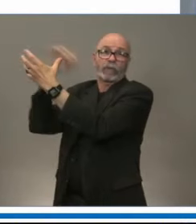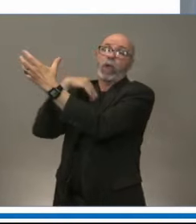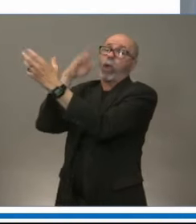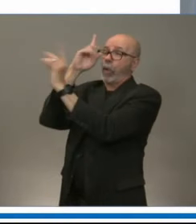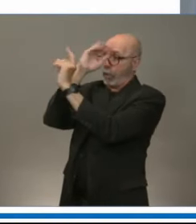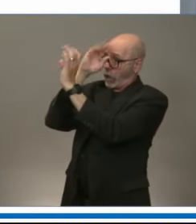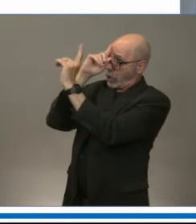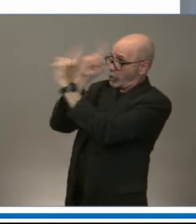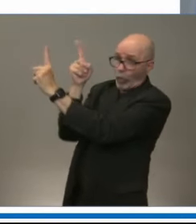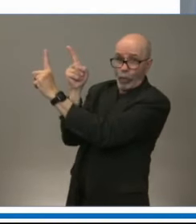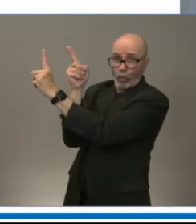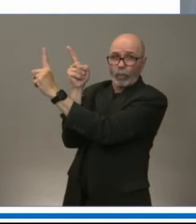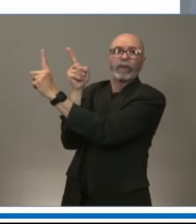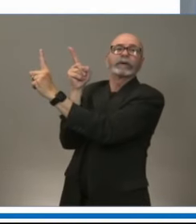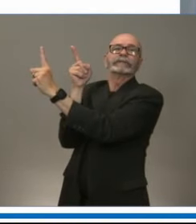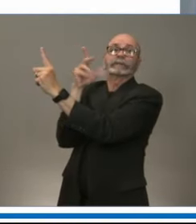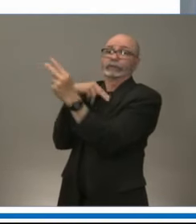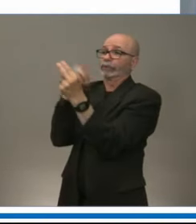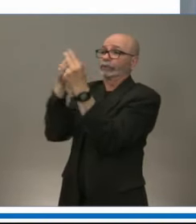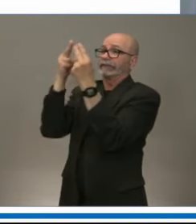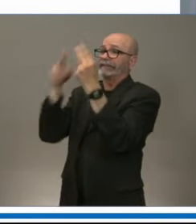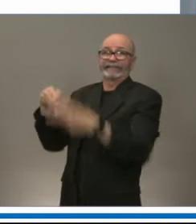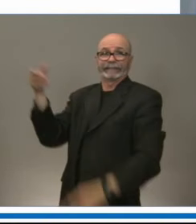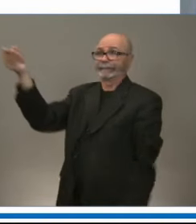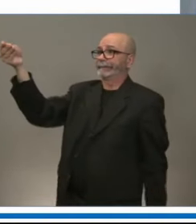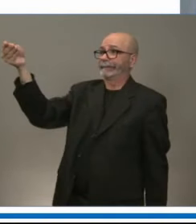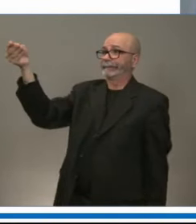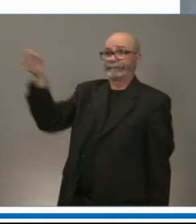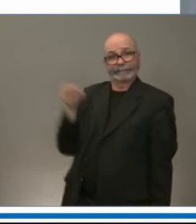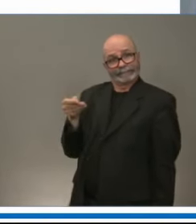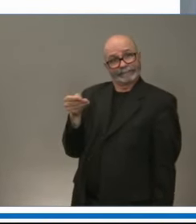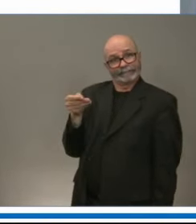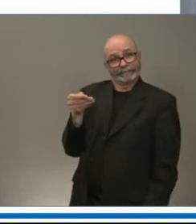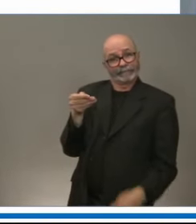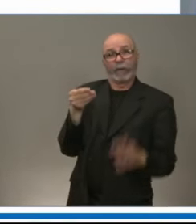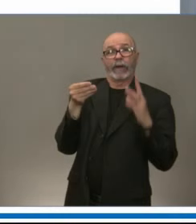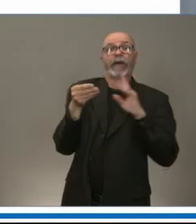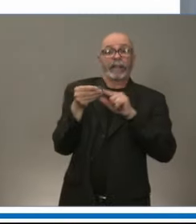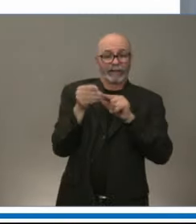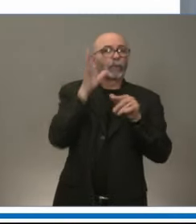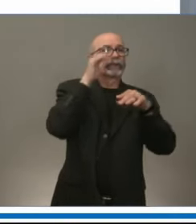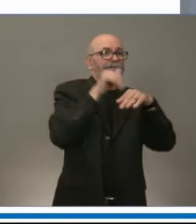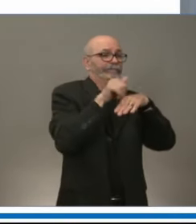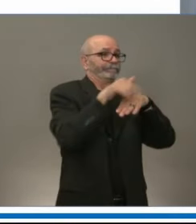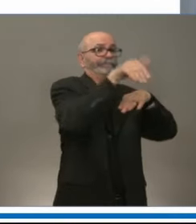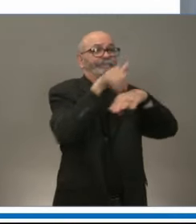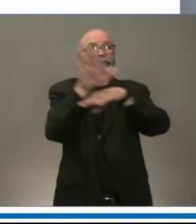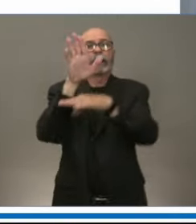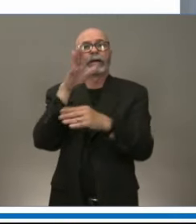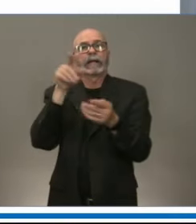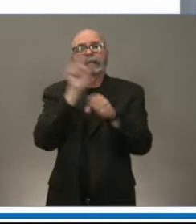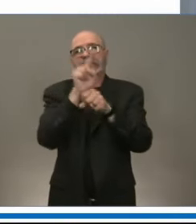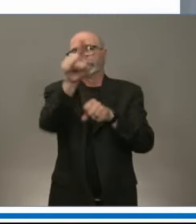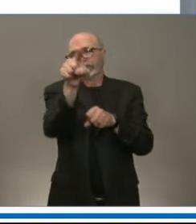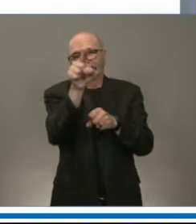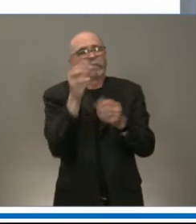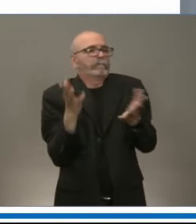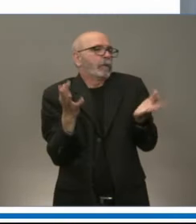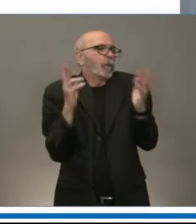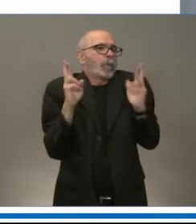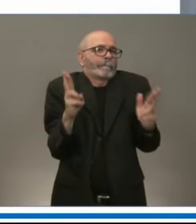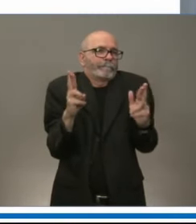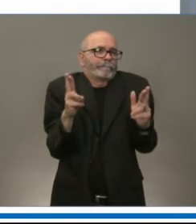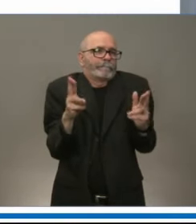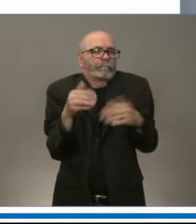checks written before the end of next week. Obviously, it'll take a bit longer when we're looking at the revenue source of April